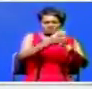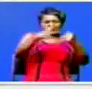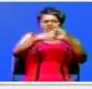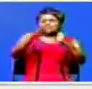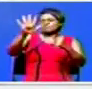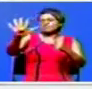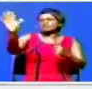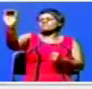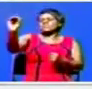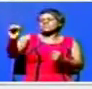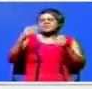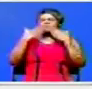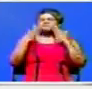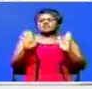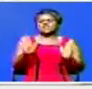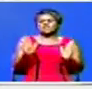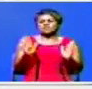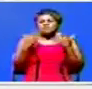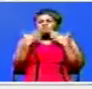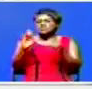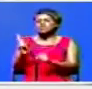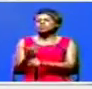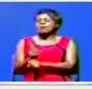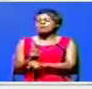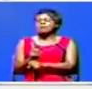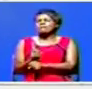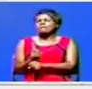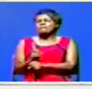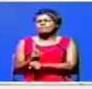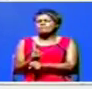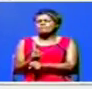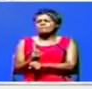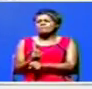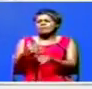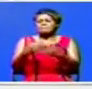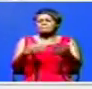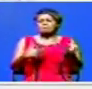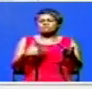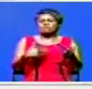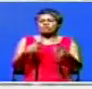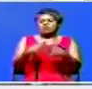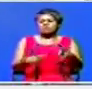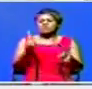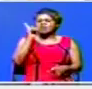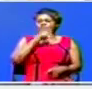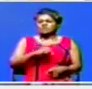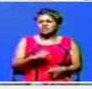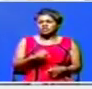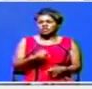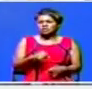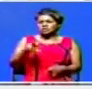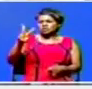of the project completion. We'll be completing this project before end of year. The construction